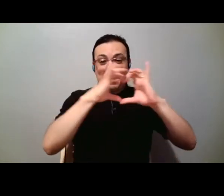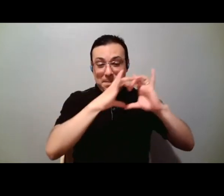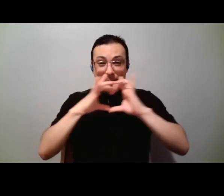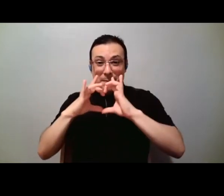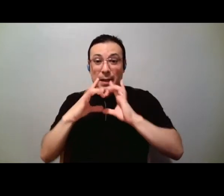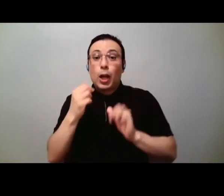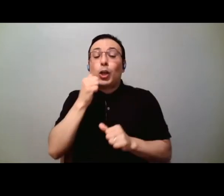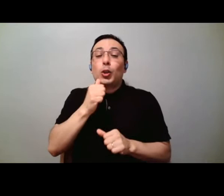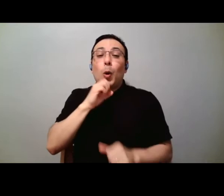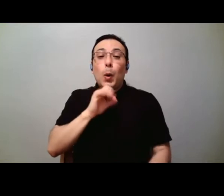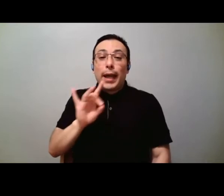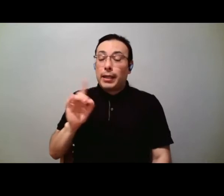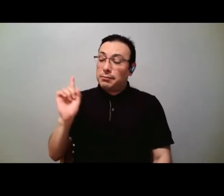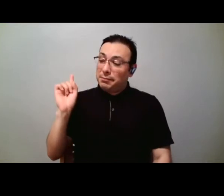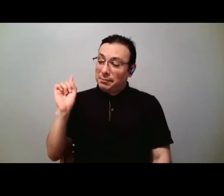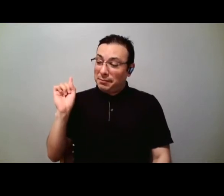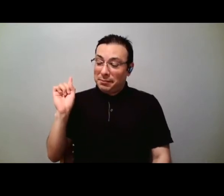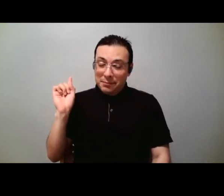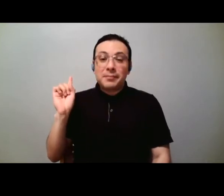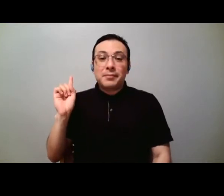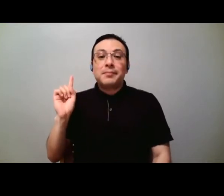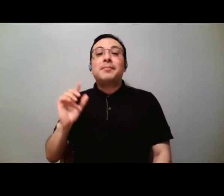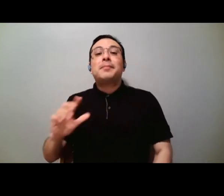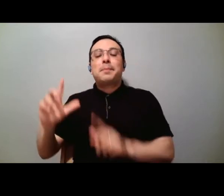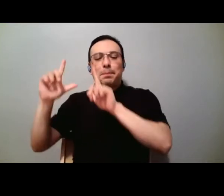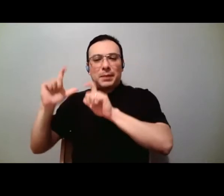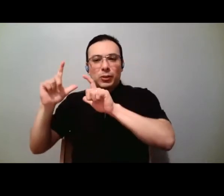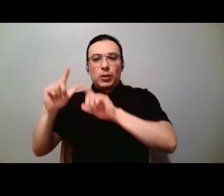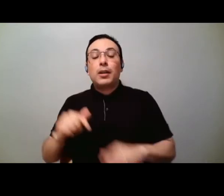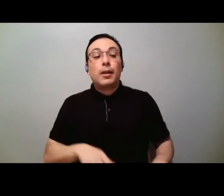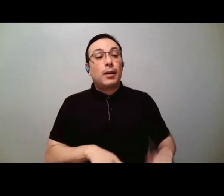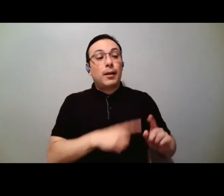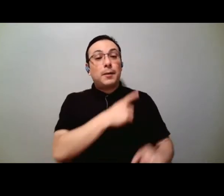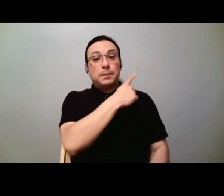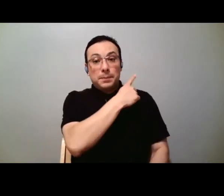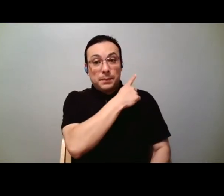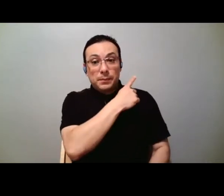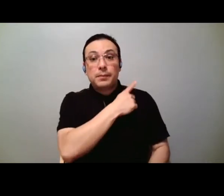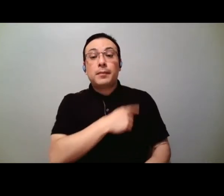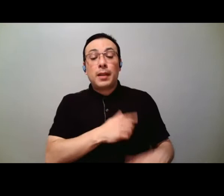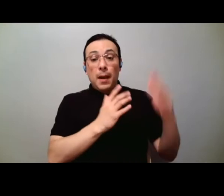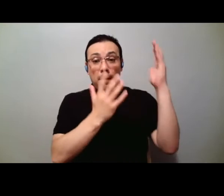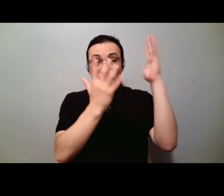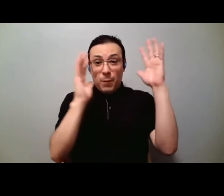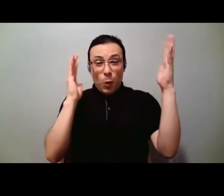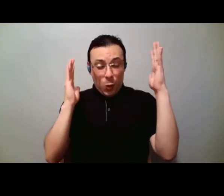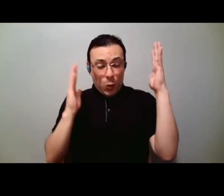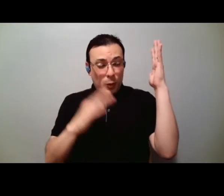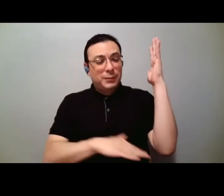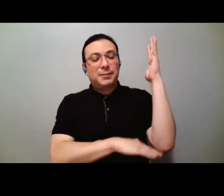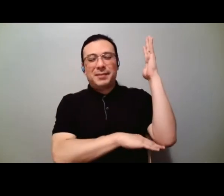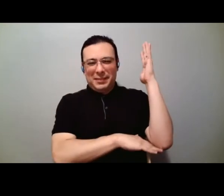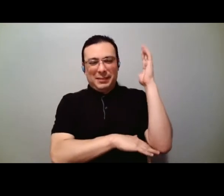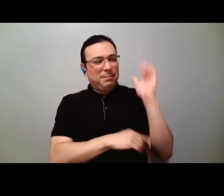black girl over my right shoulder and a large photograph of a barren voerist over my left shoulder.